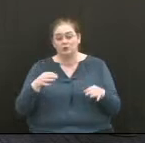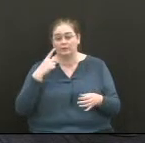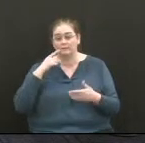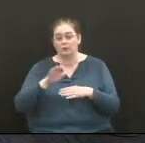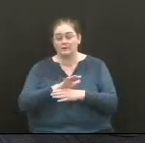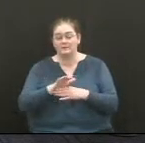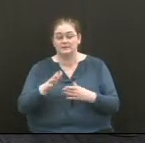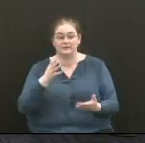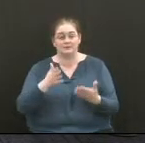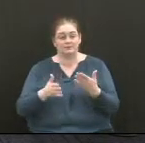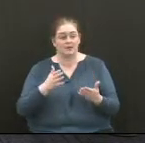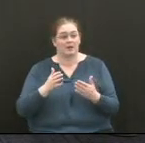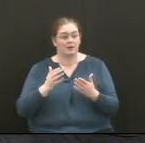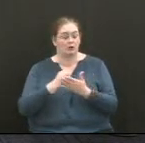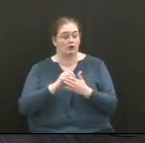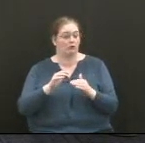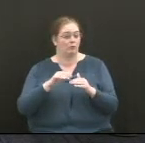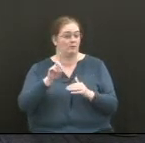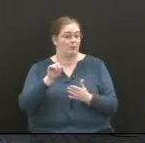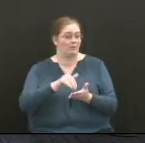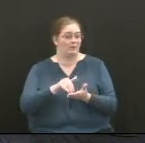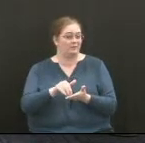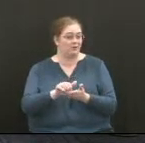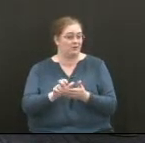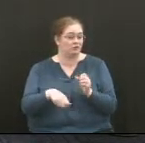businesses that might make over $1 million a year,